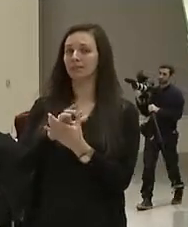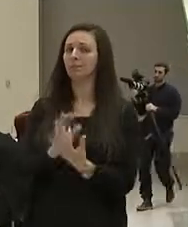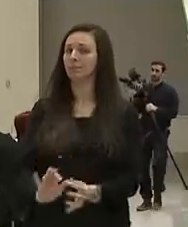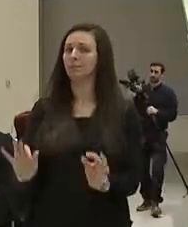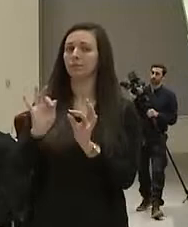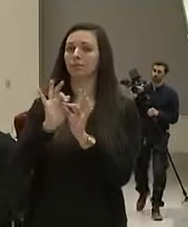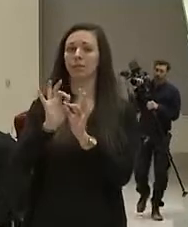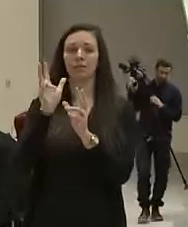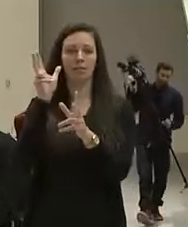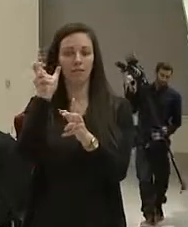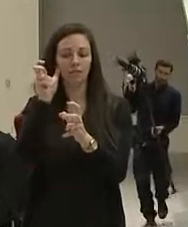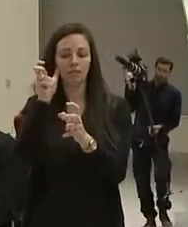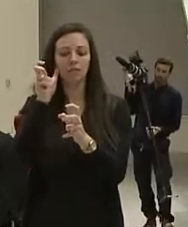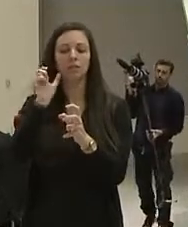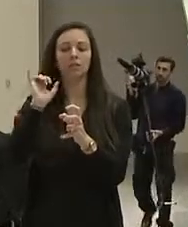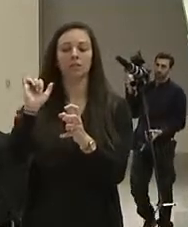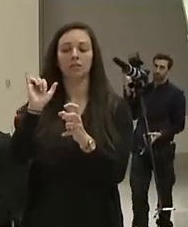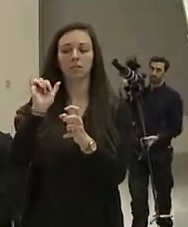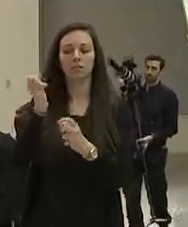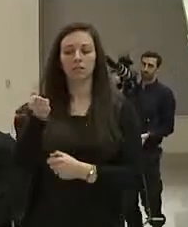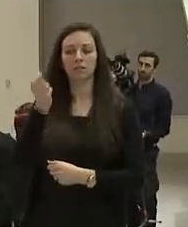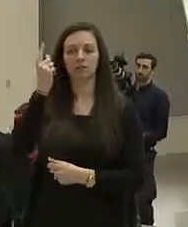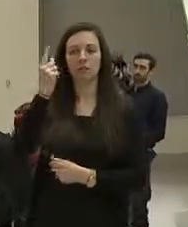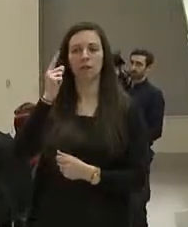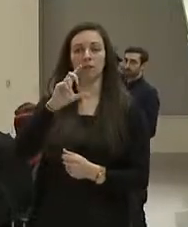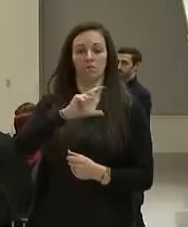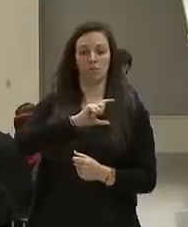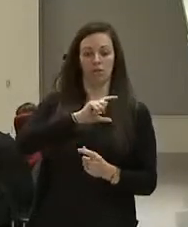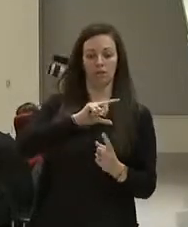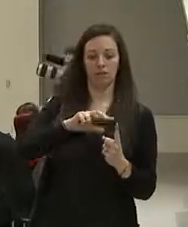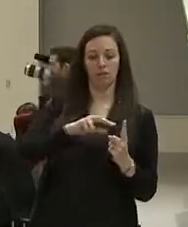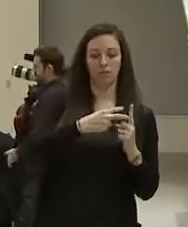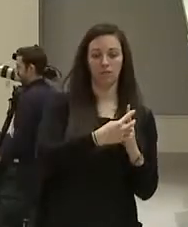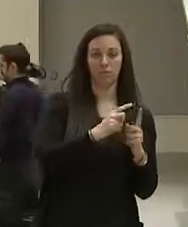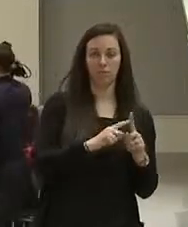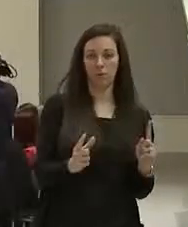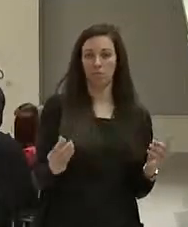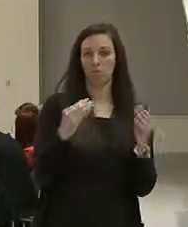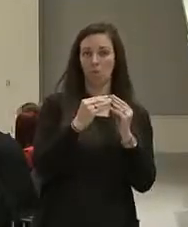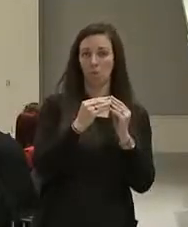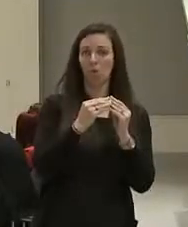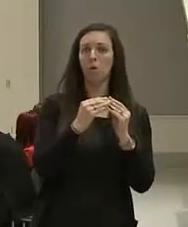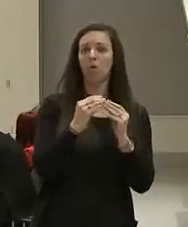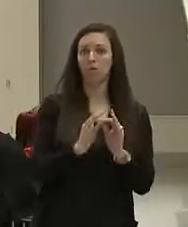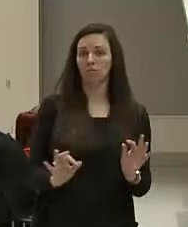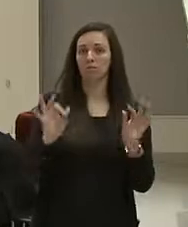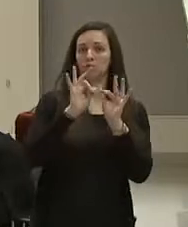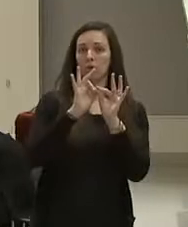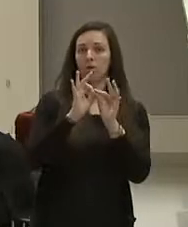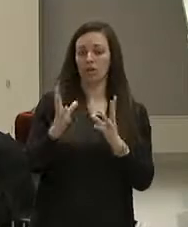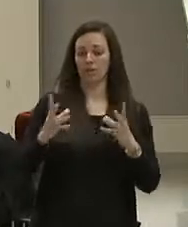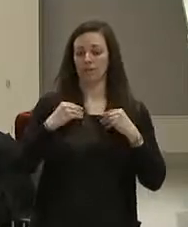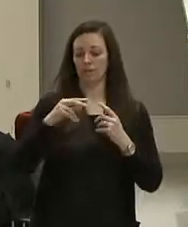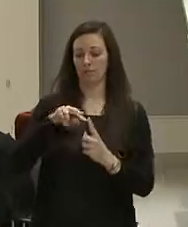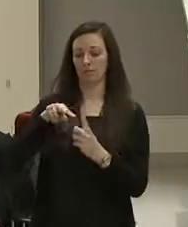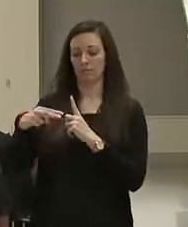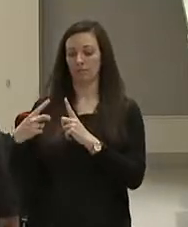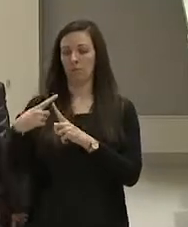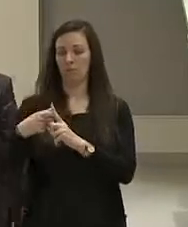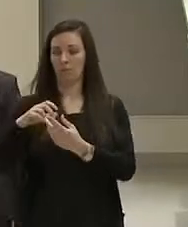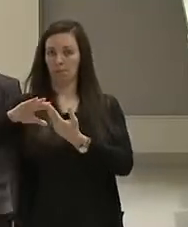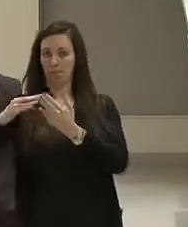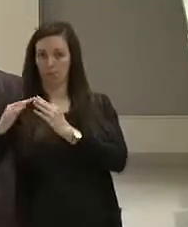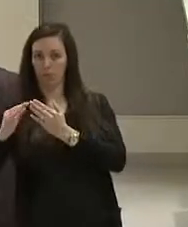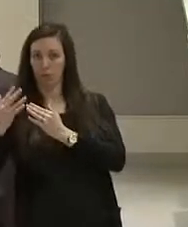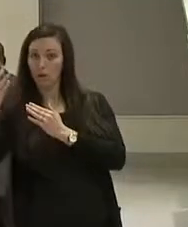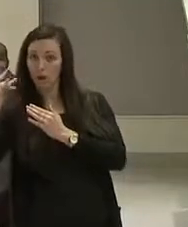provide perspectives from police, but more importantly, accept the perspectives from community, because we need to work on this